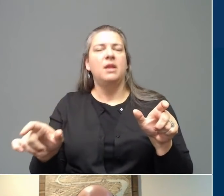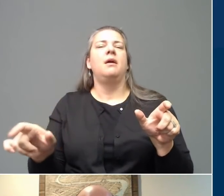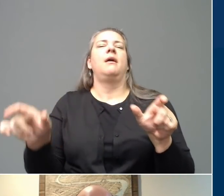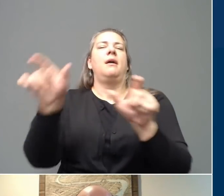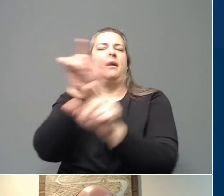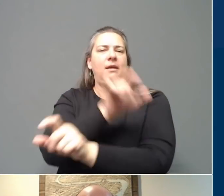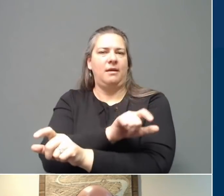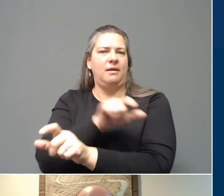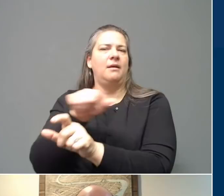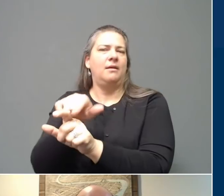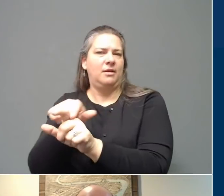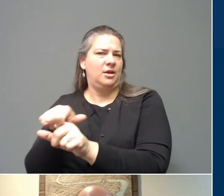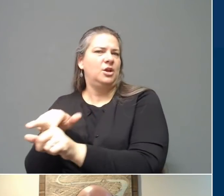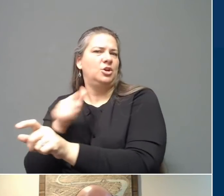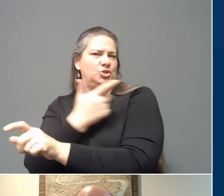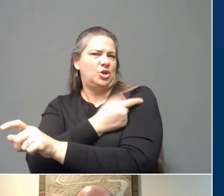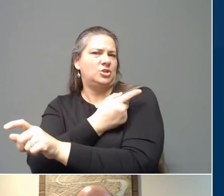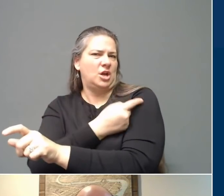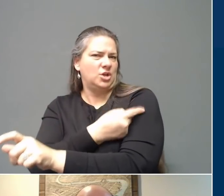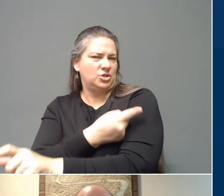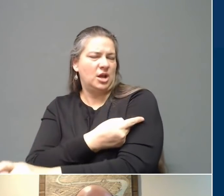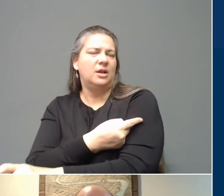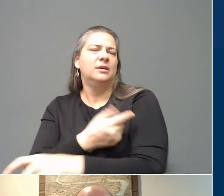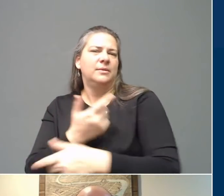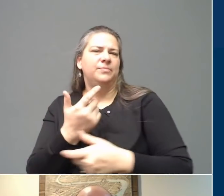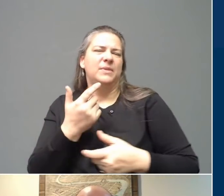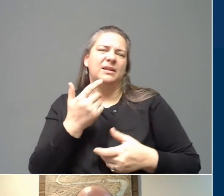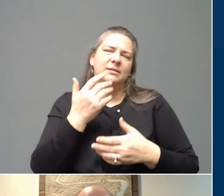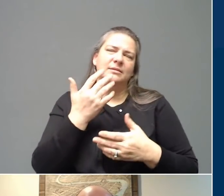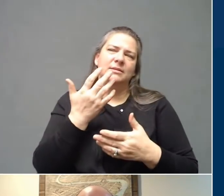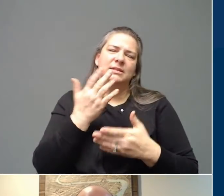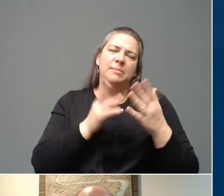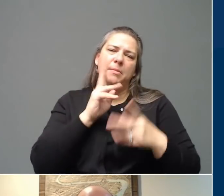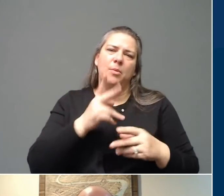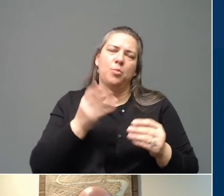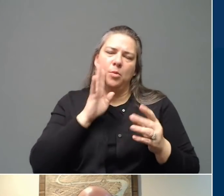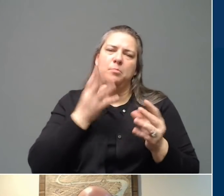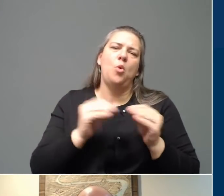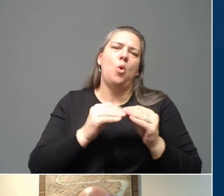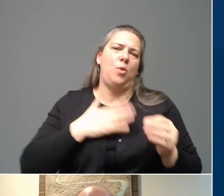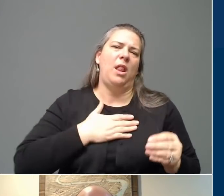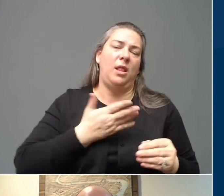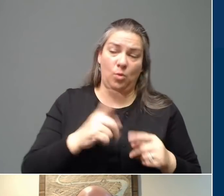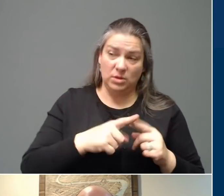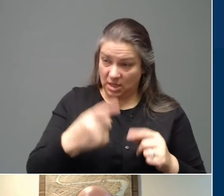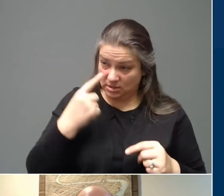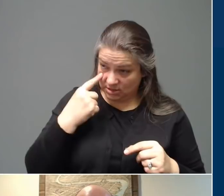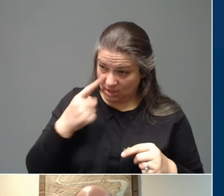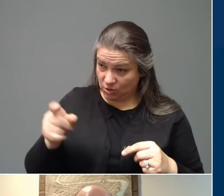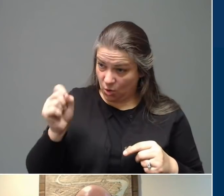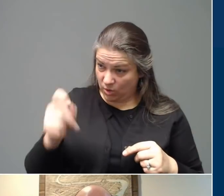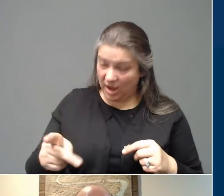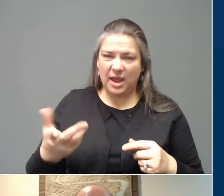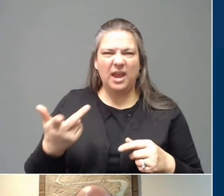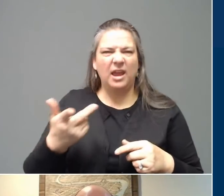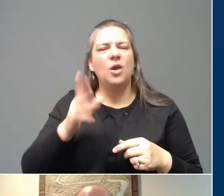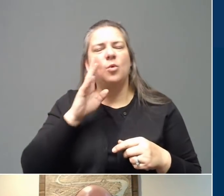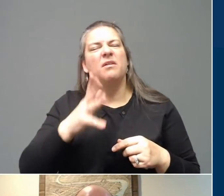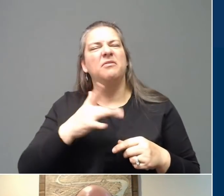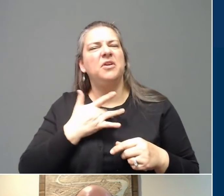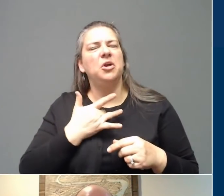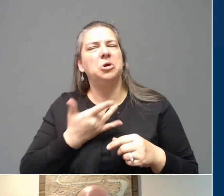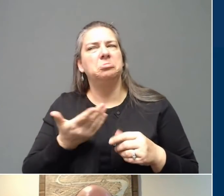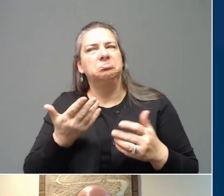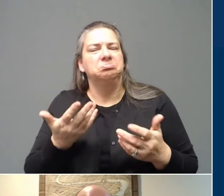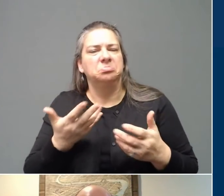willing to take the vaccine. So we should see a significant ramp up there. And hopefully in the next couple of weeks, we will